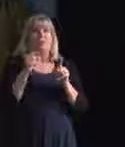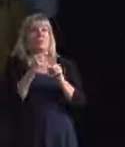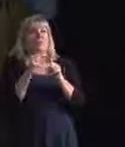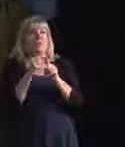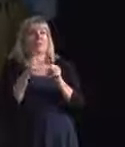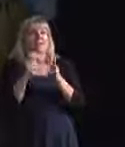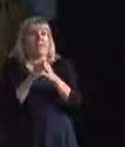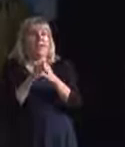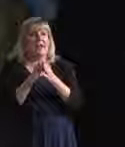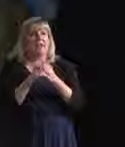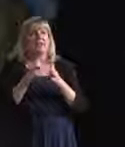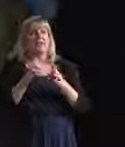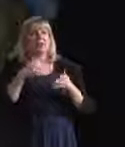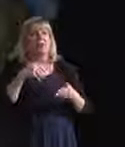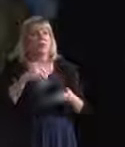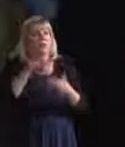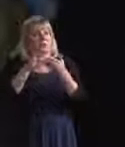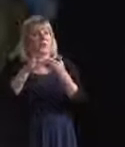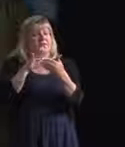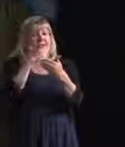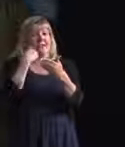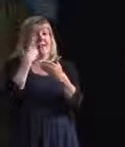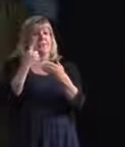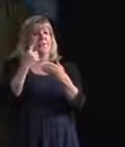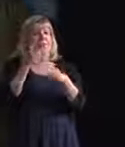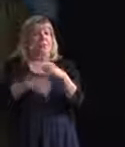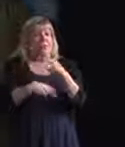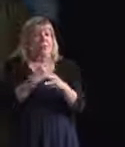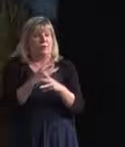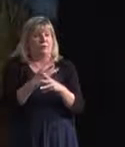stood courageously in the face of the powers of this world.